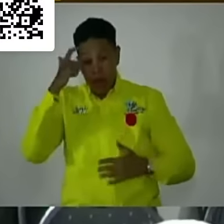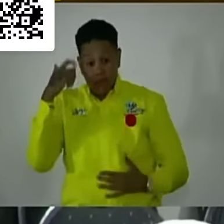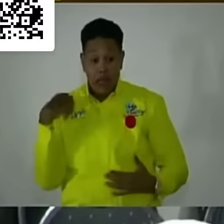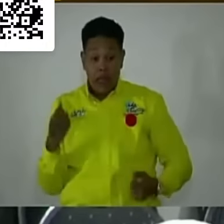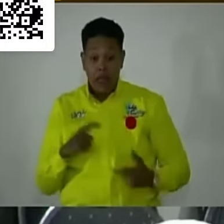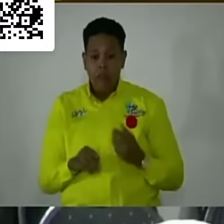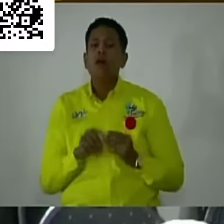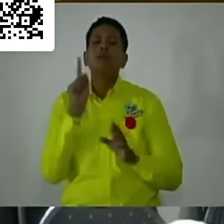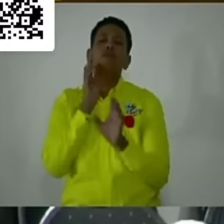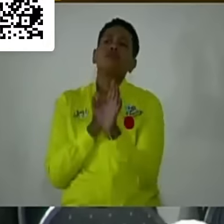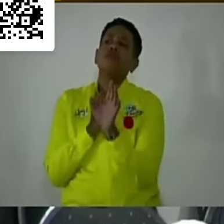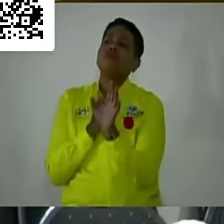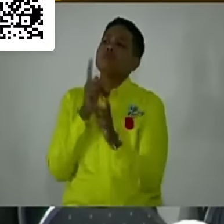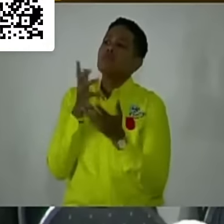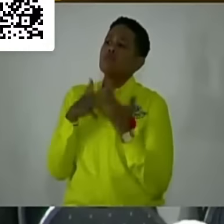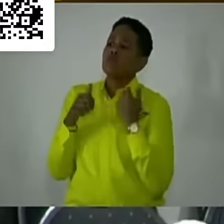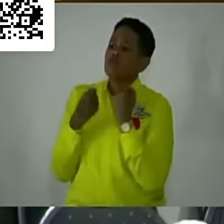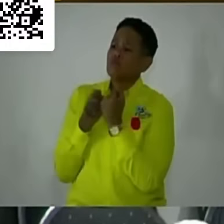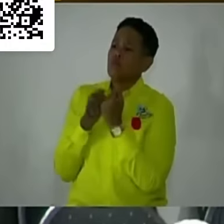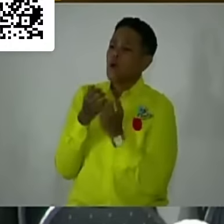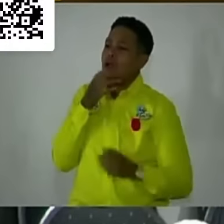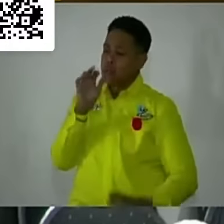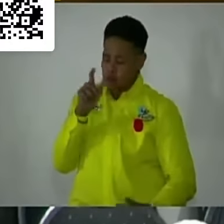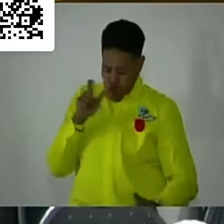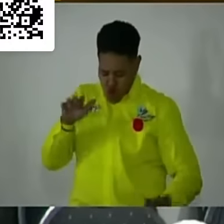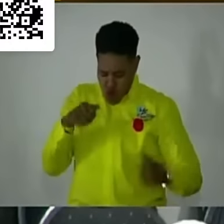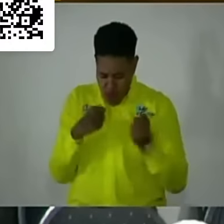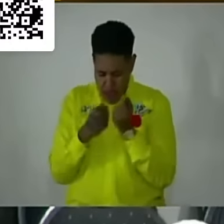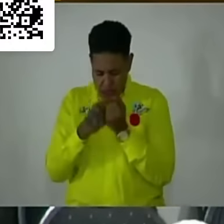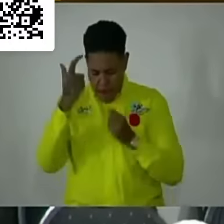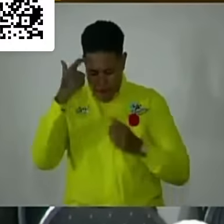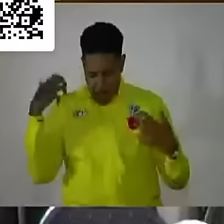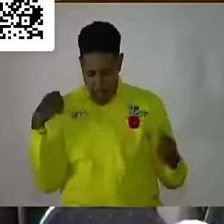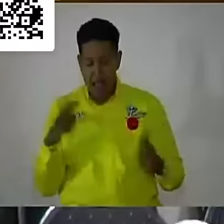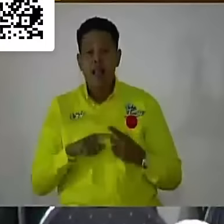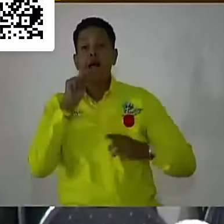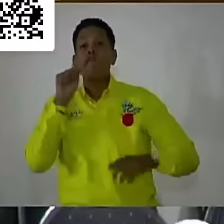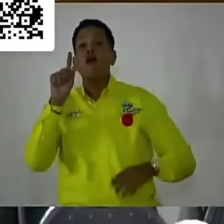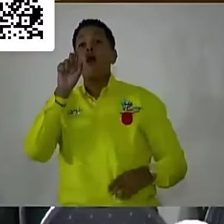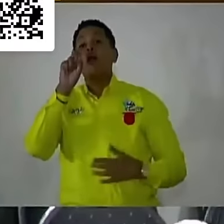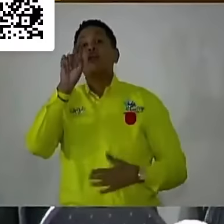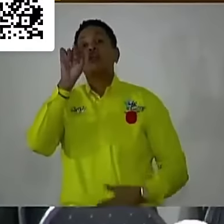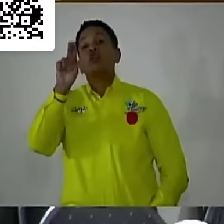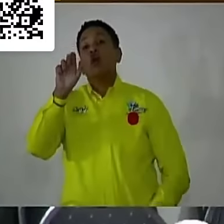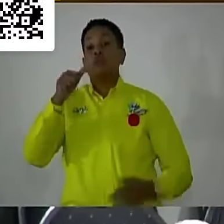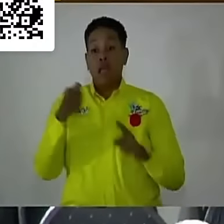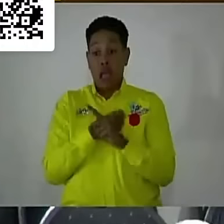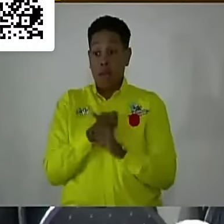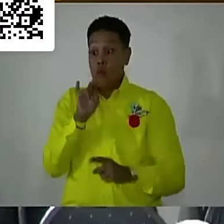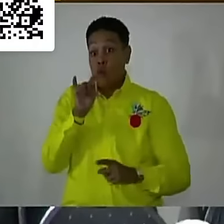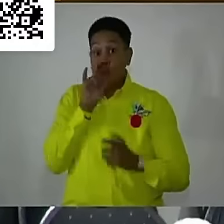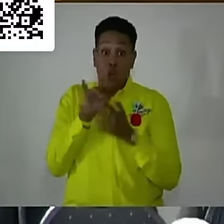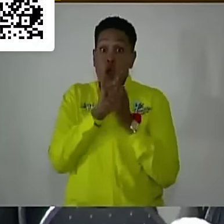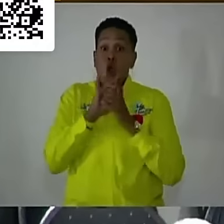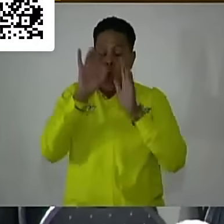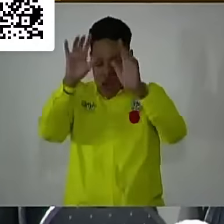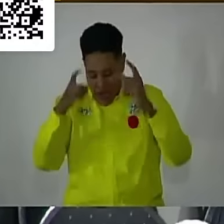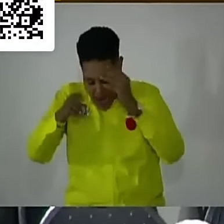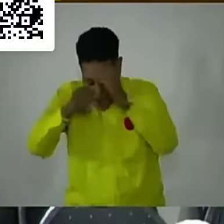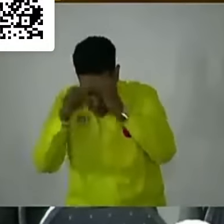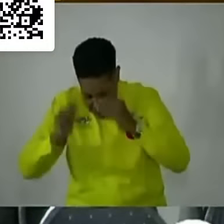and psychosocial support expert who is assisting the mental health and substance abuse unit in coordinating